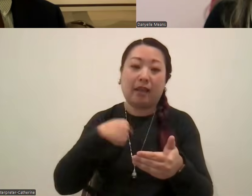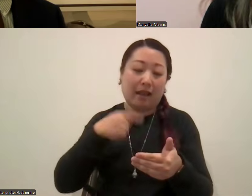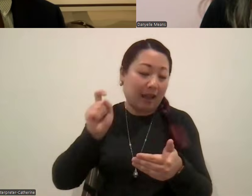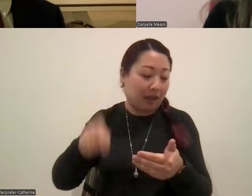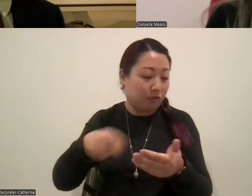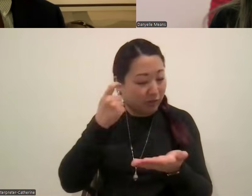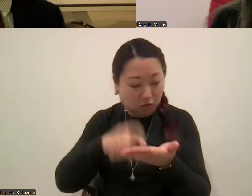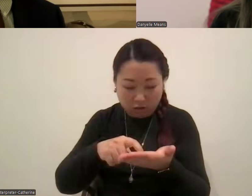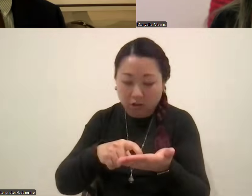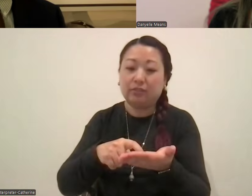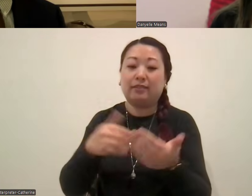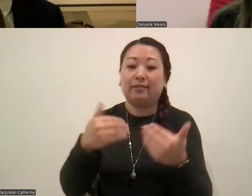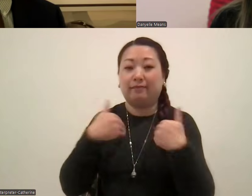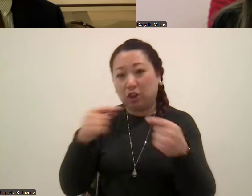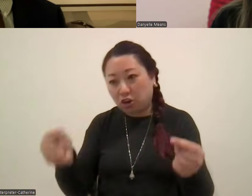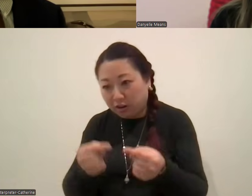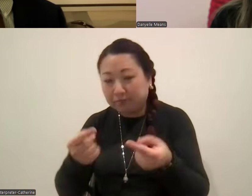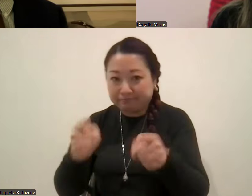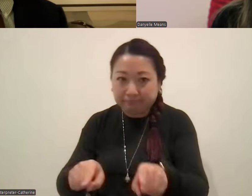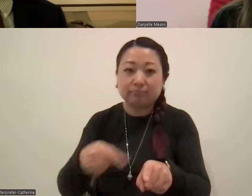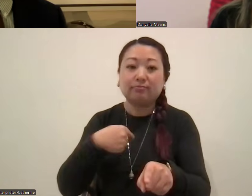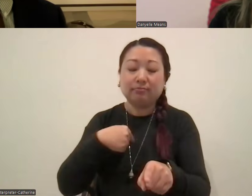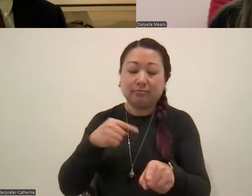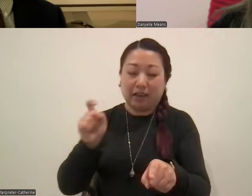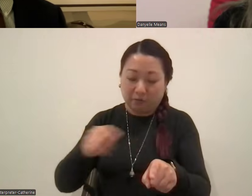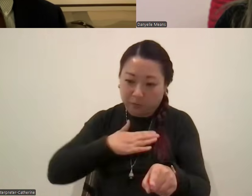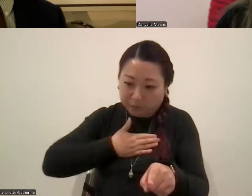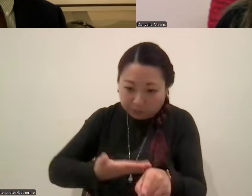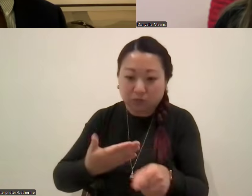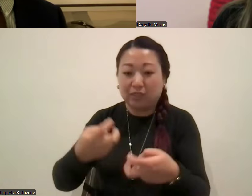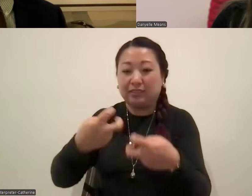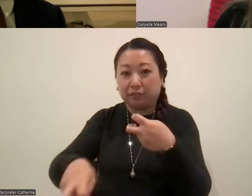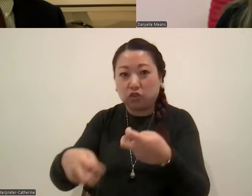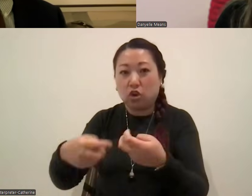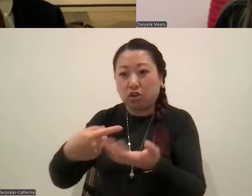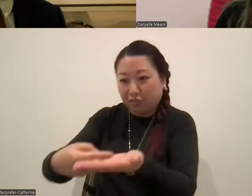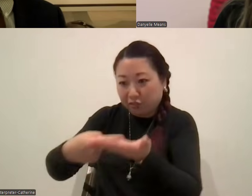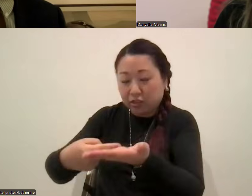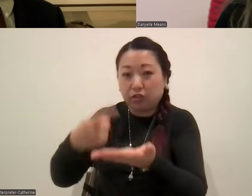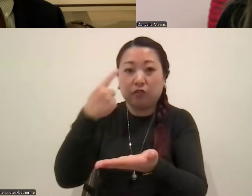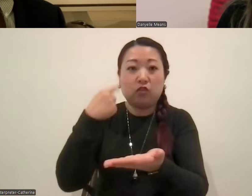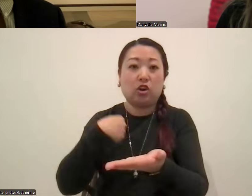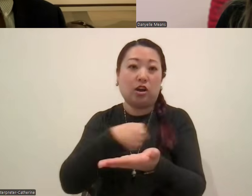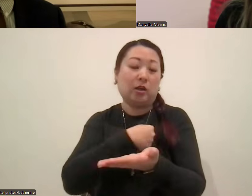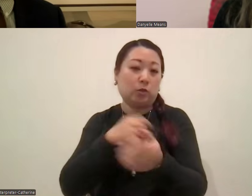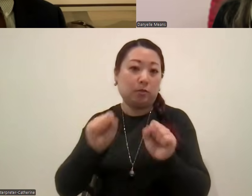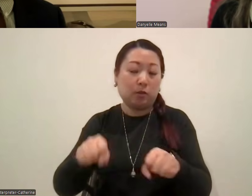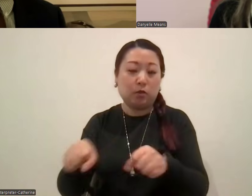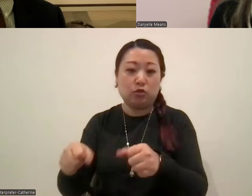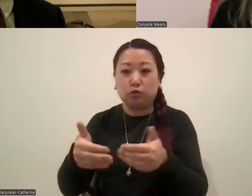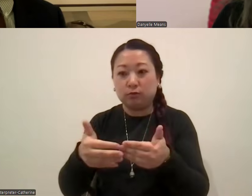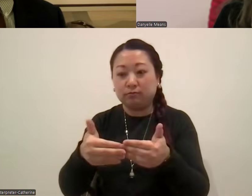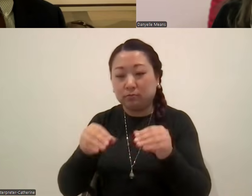I have to have those hard conversations in order for us to move things forward. So I